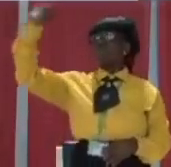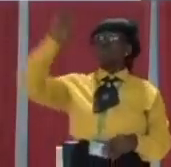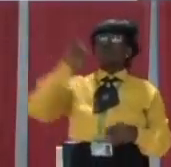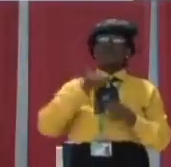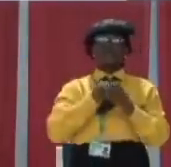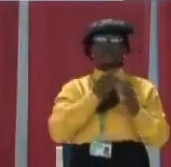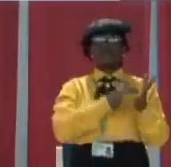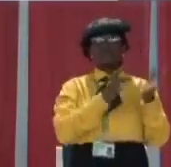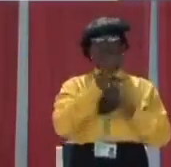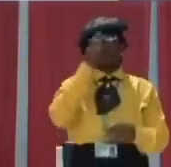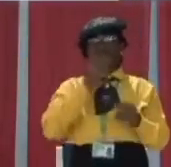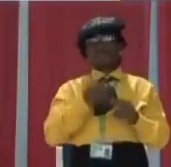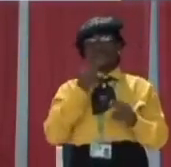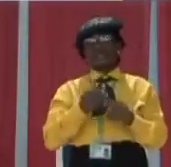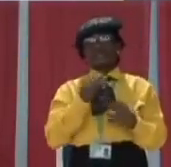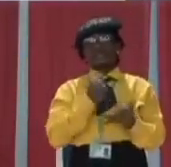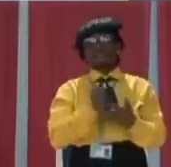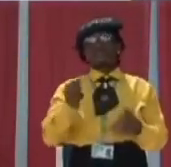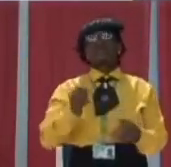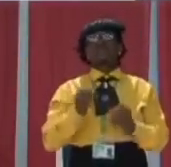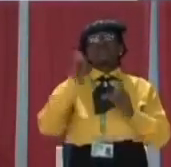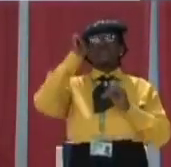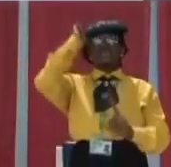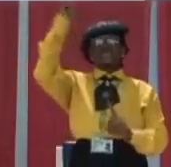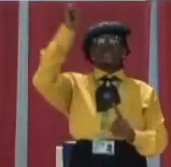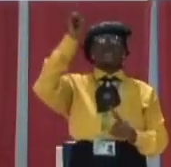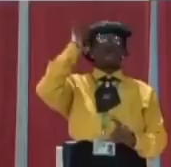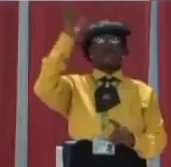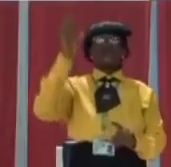It will give you a taste of his power.